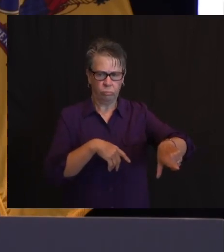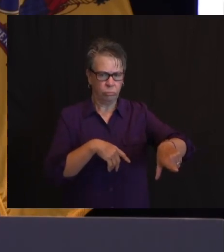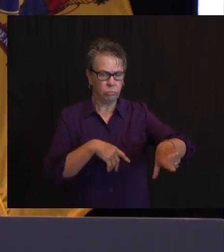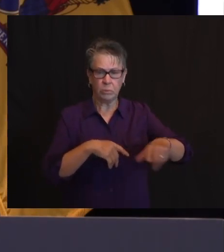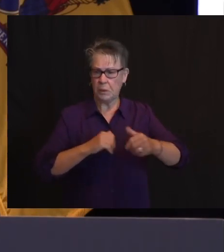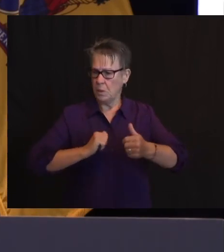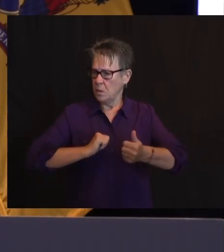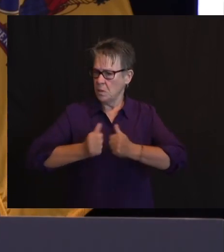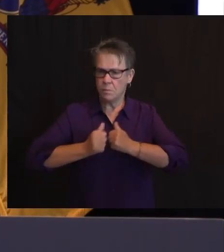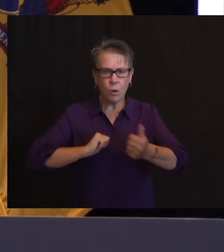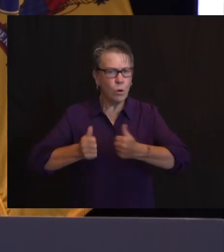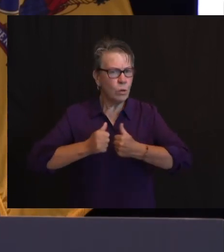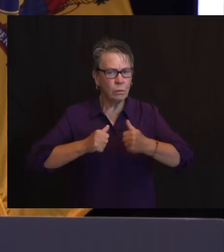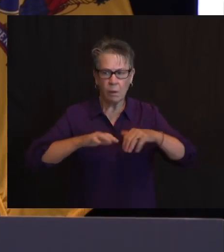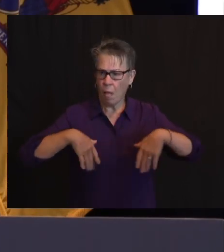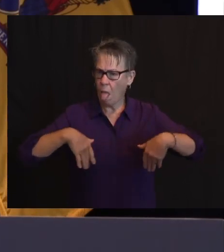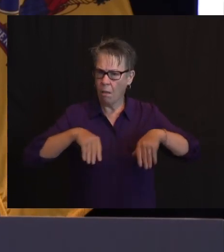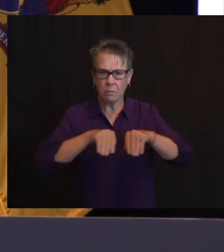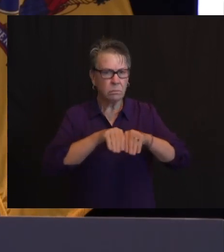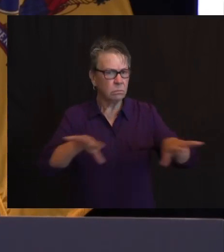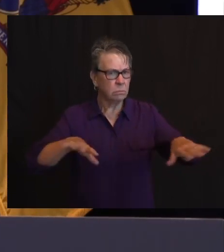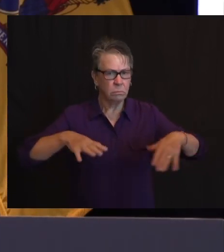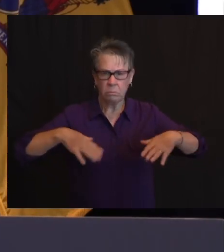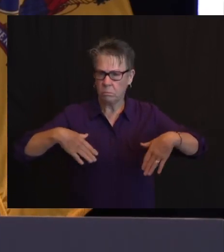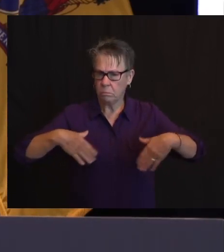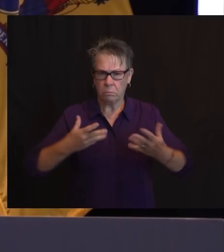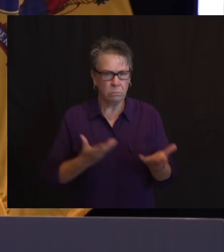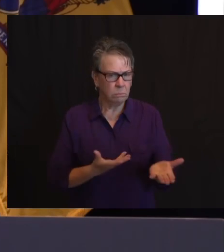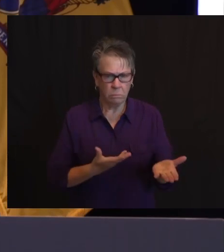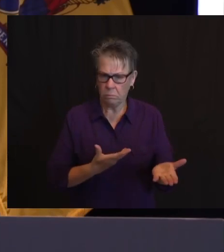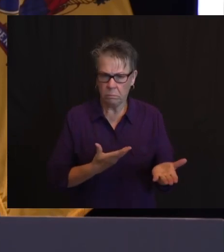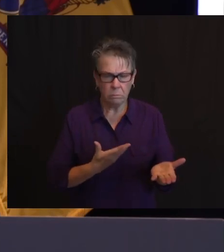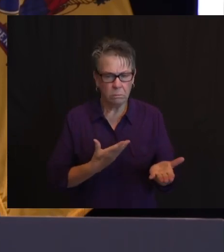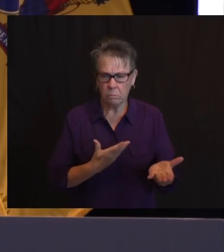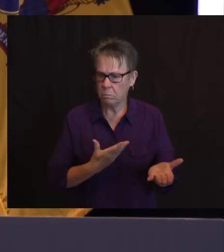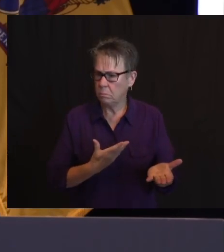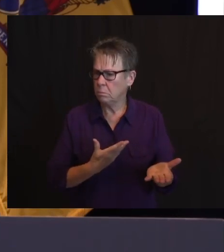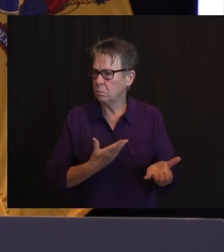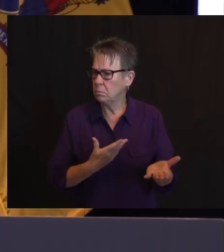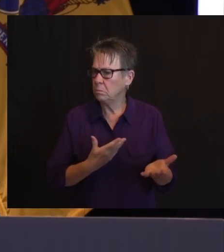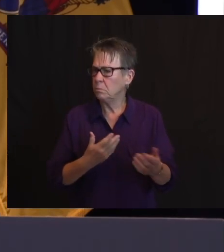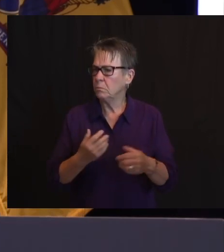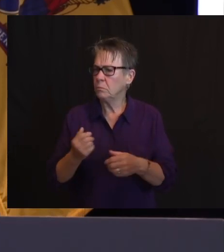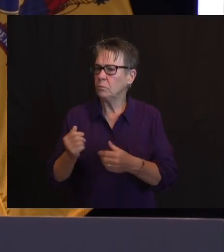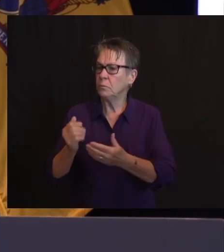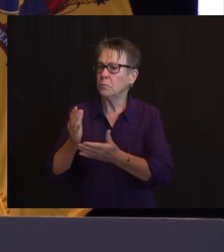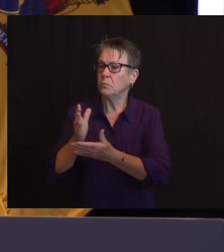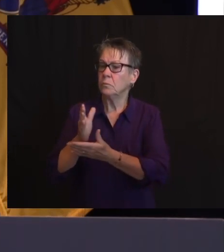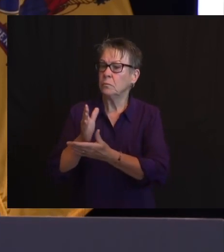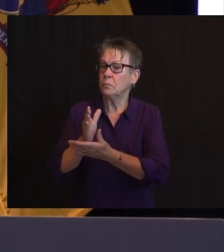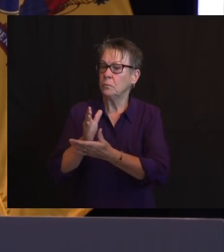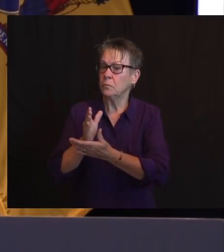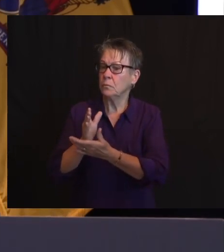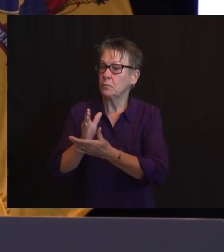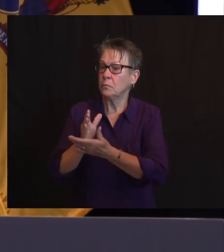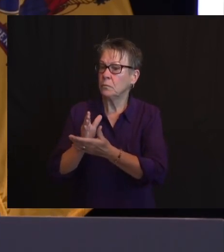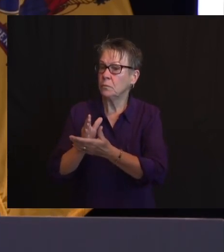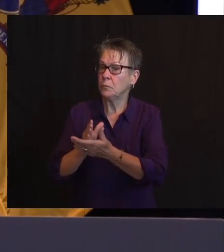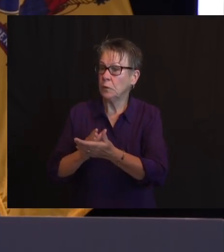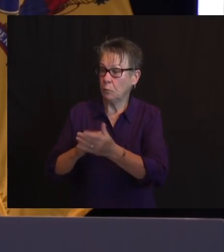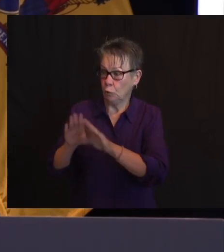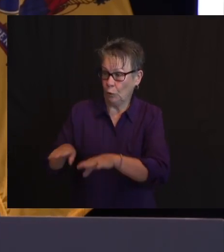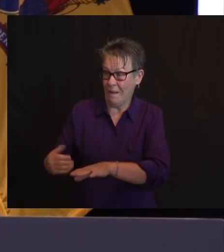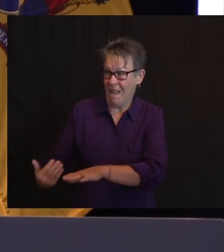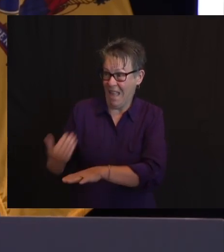collateral reasons. And obviously that's something that tracking down. Gathering to worship is another potential